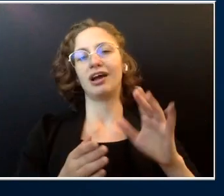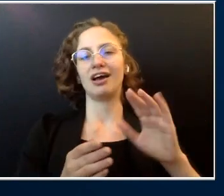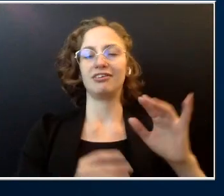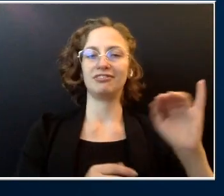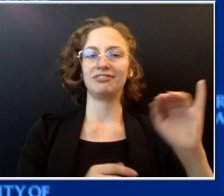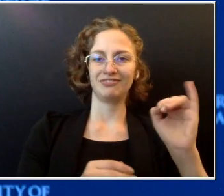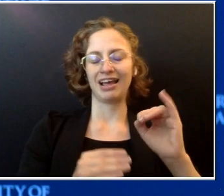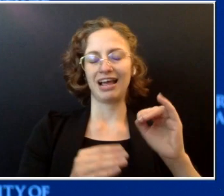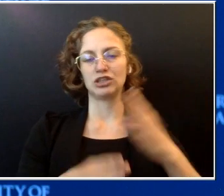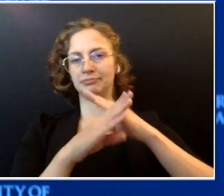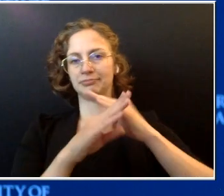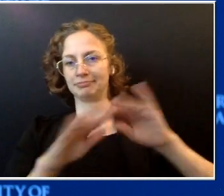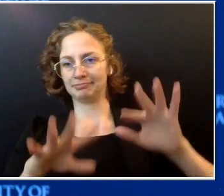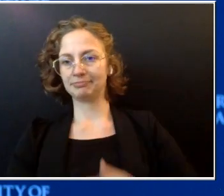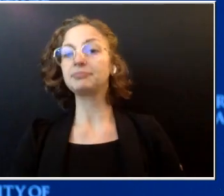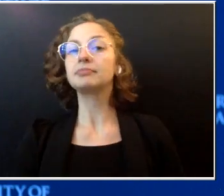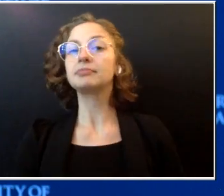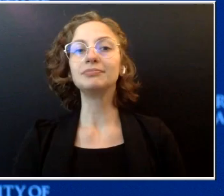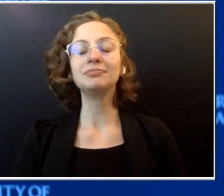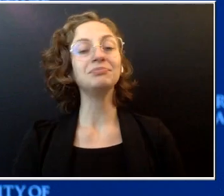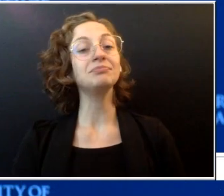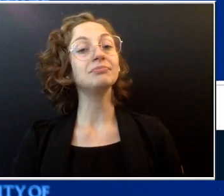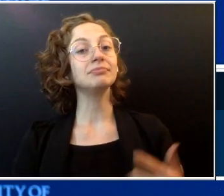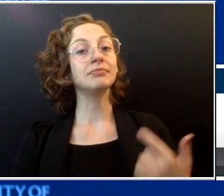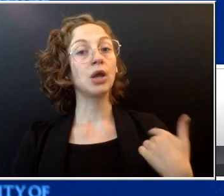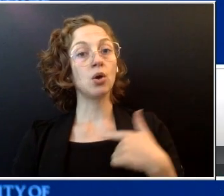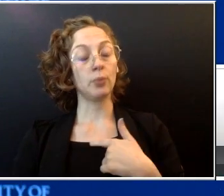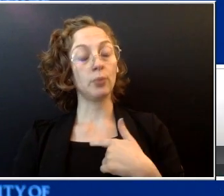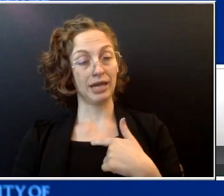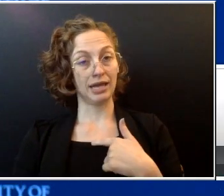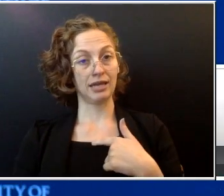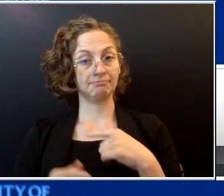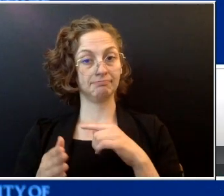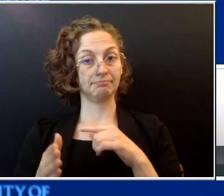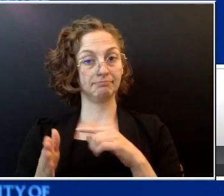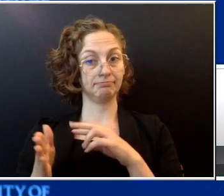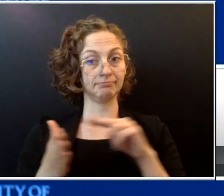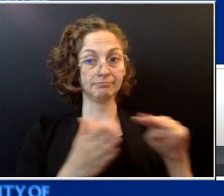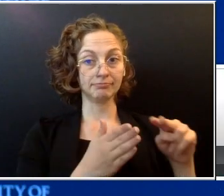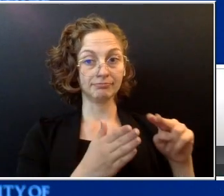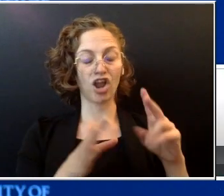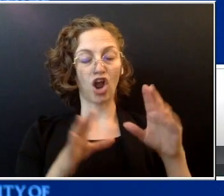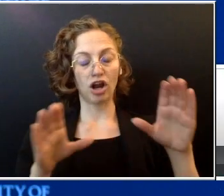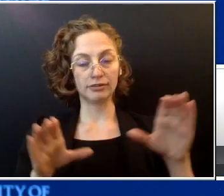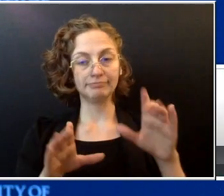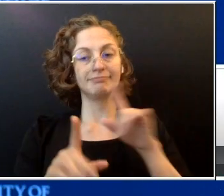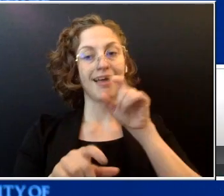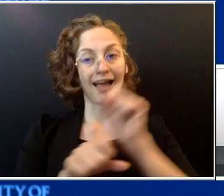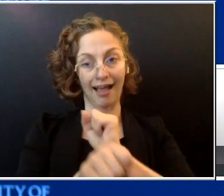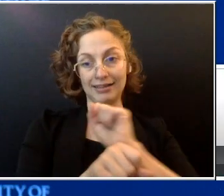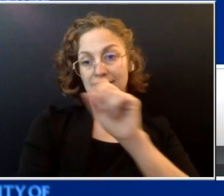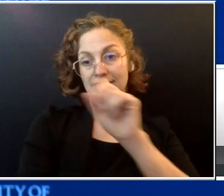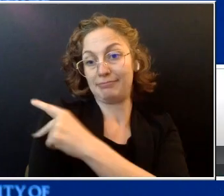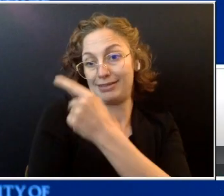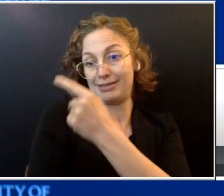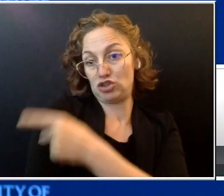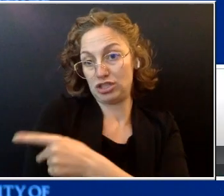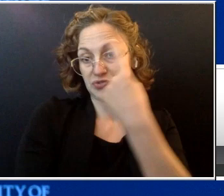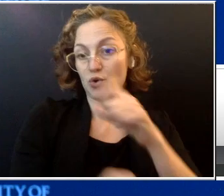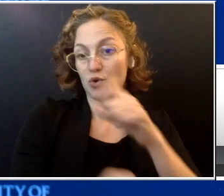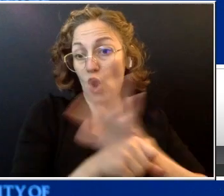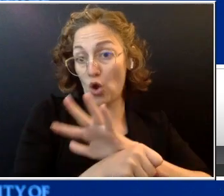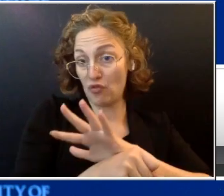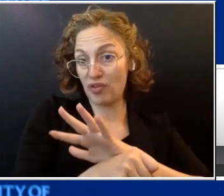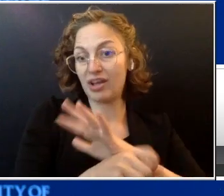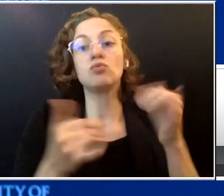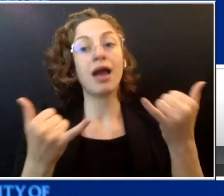ran through our active numbers of COVID patients. Again, we're just giving it weekly. Currently in the hospital, we have 16 active patients.